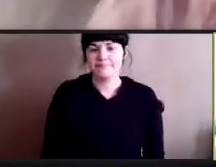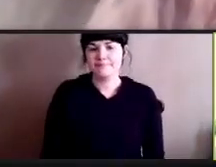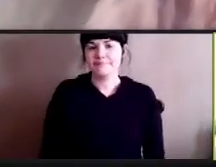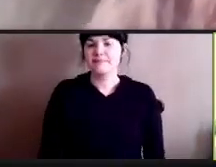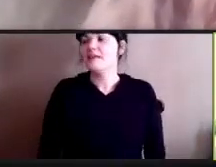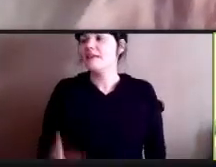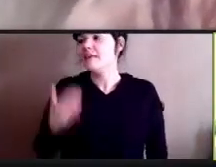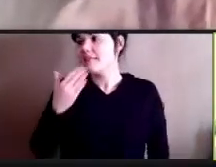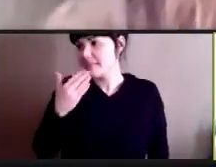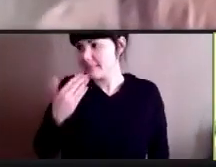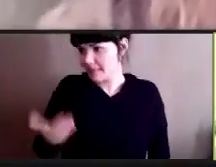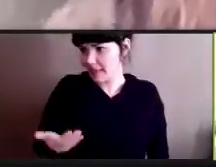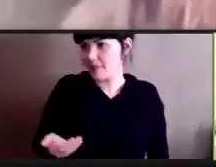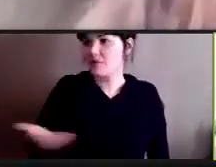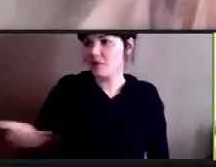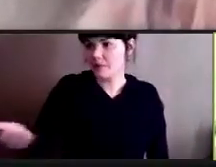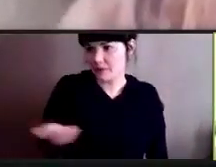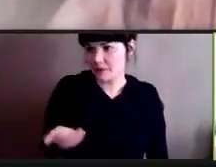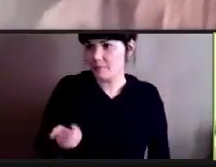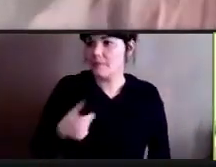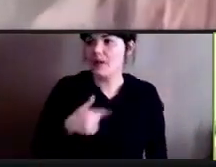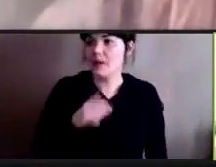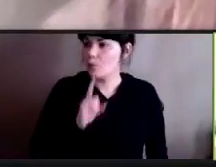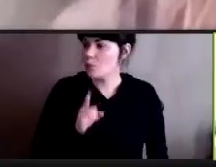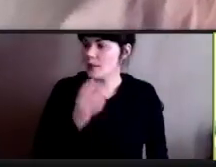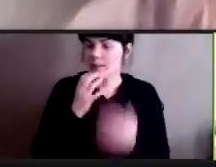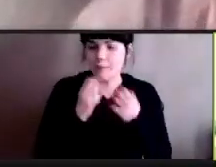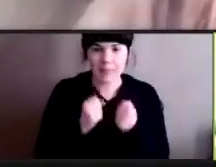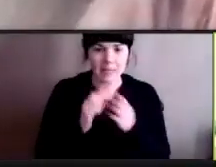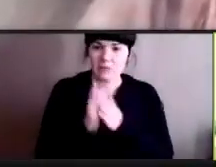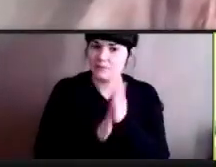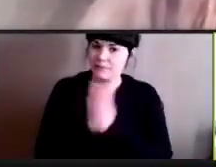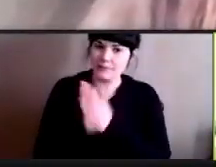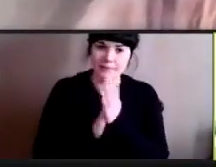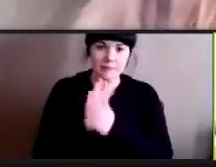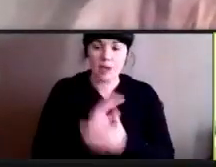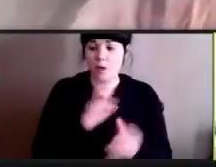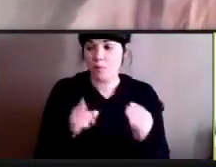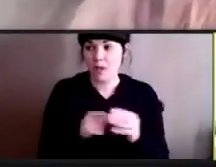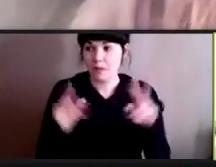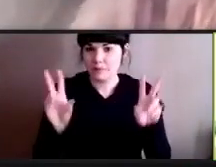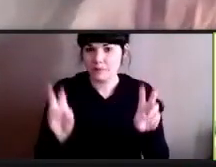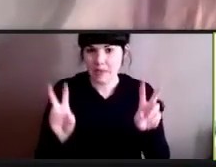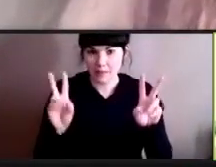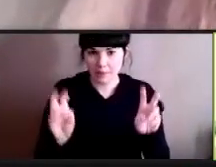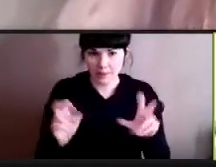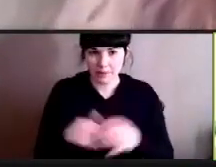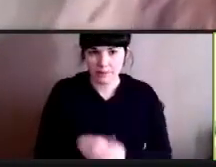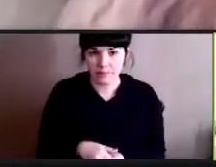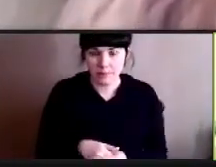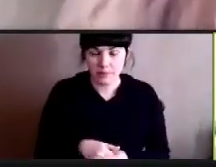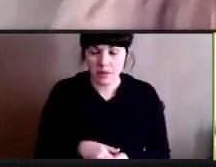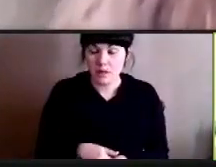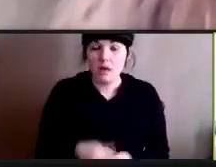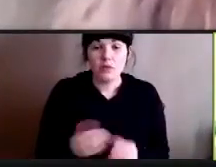passionate about. So all the energy from the morning is just really great, and kicking it off with yoga was